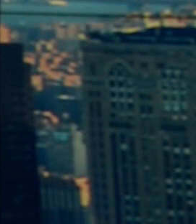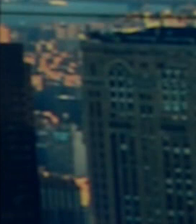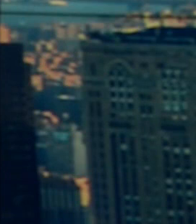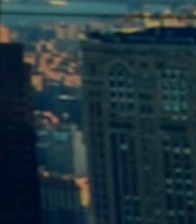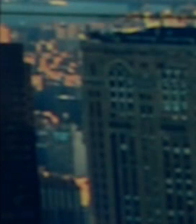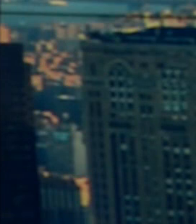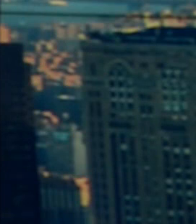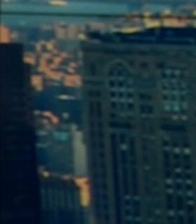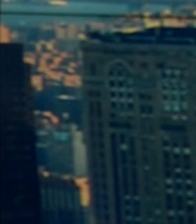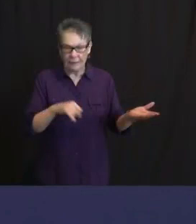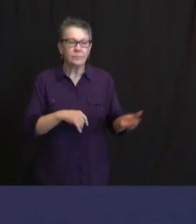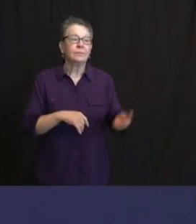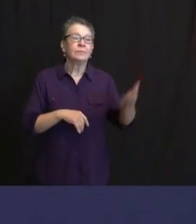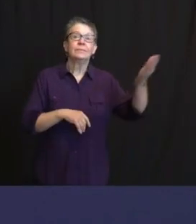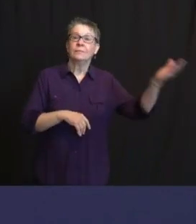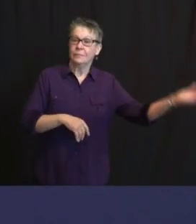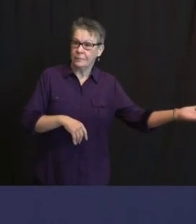TO IT NOW.